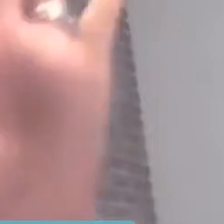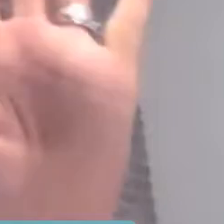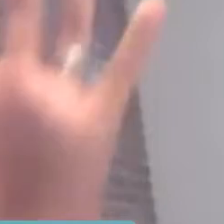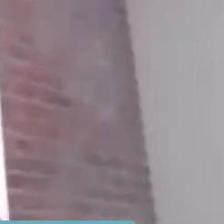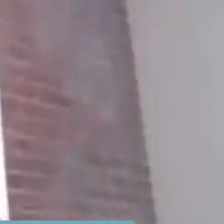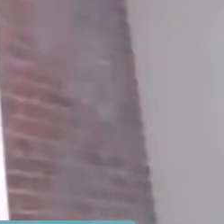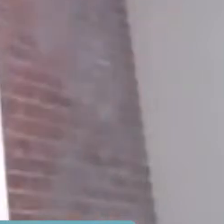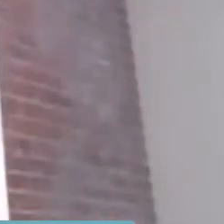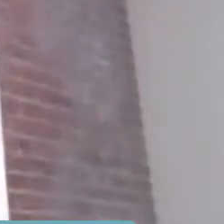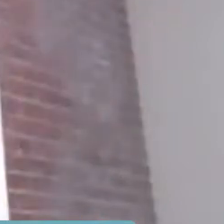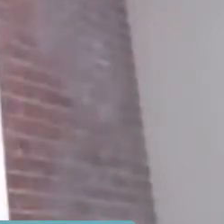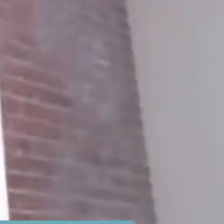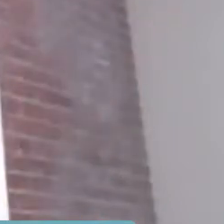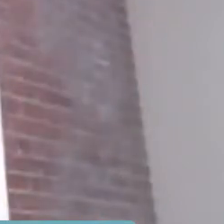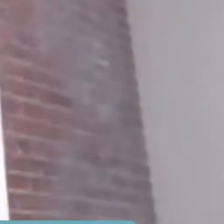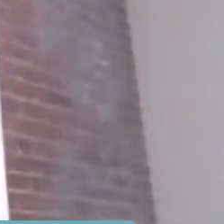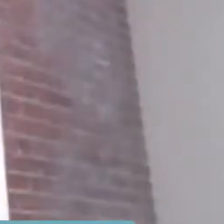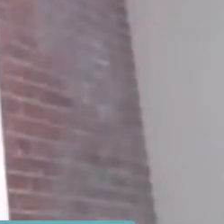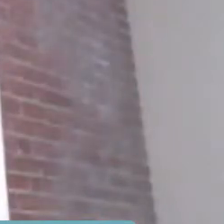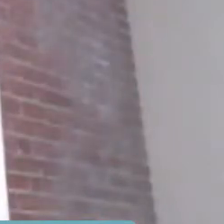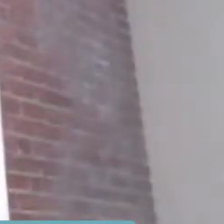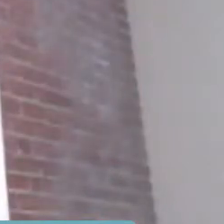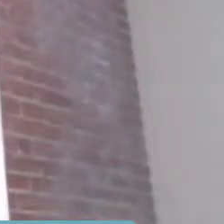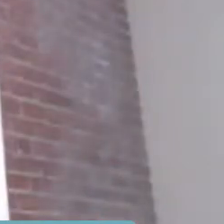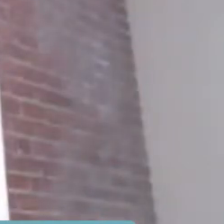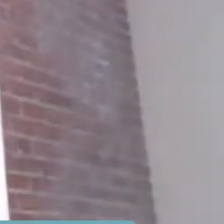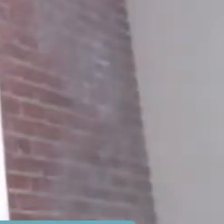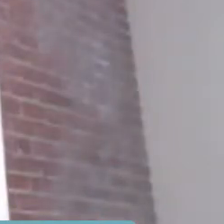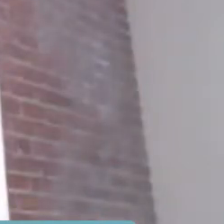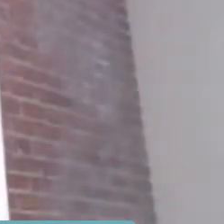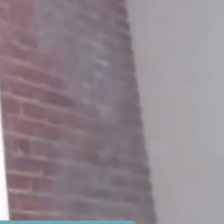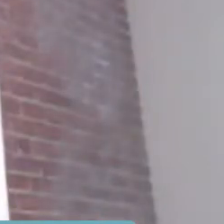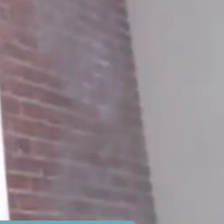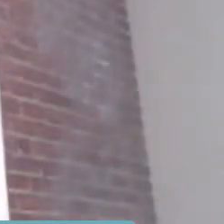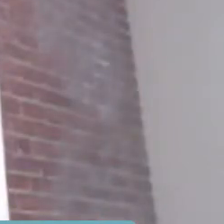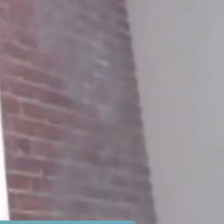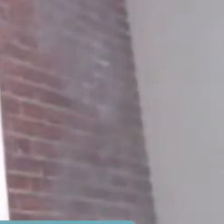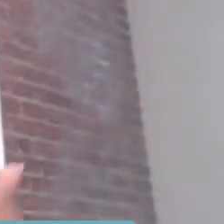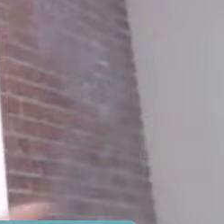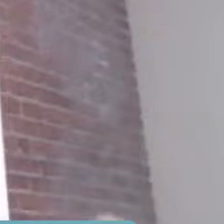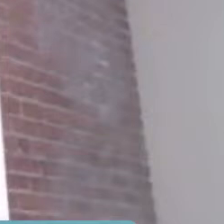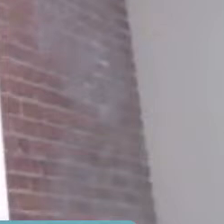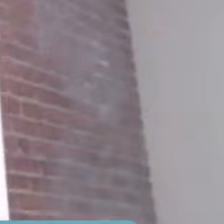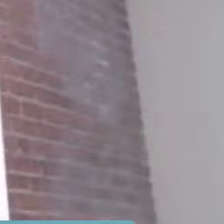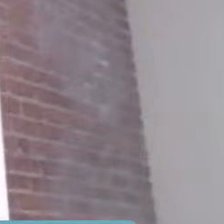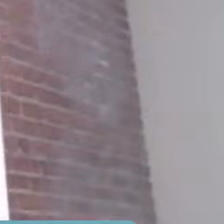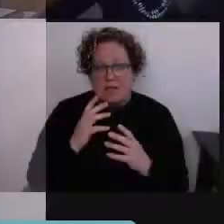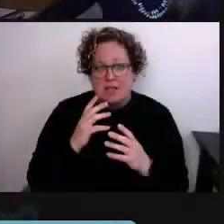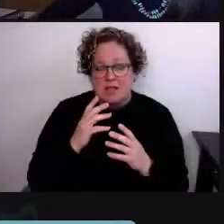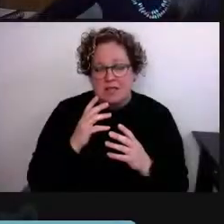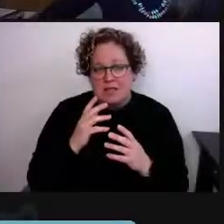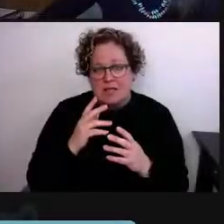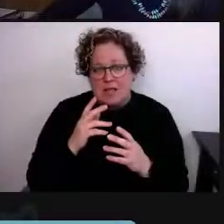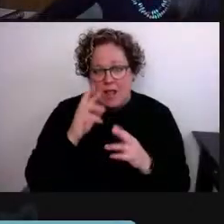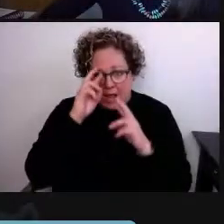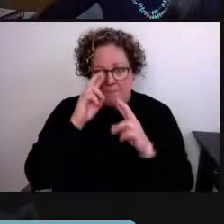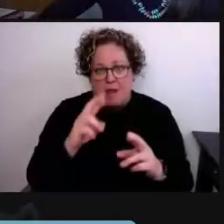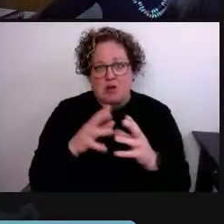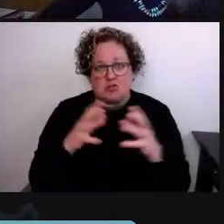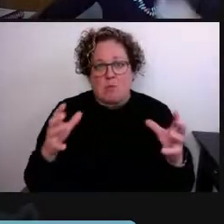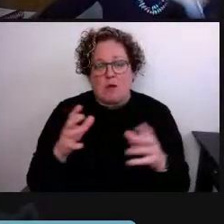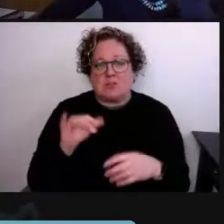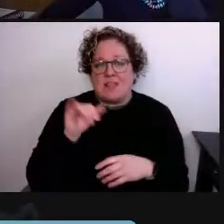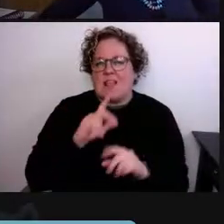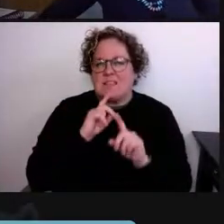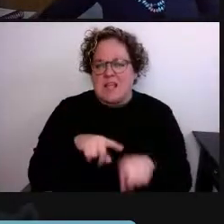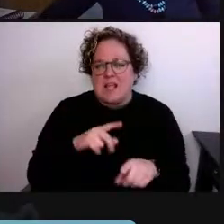of my, you know, just champions that I just admire so much. But yeah, I think that is the answer to that question. We've got to